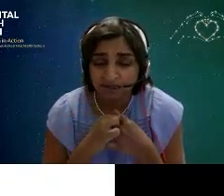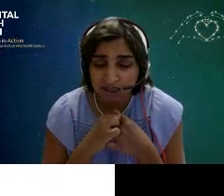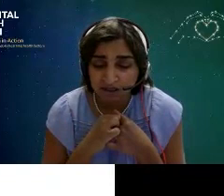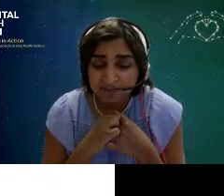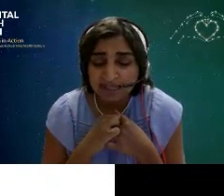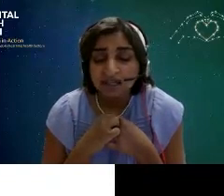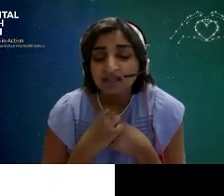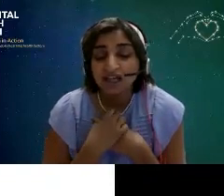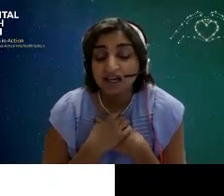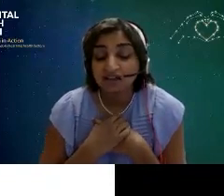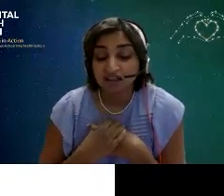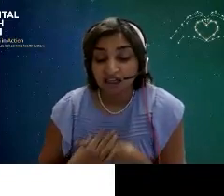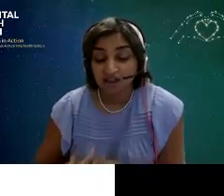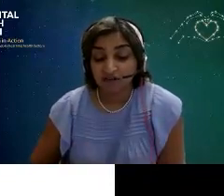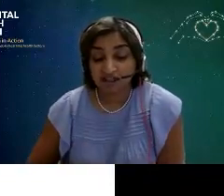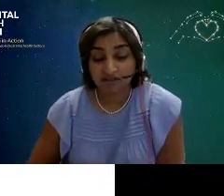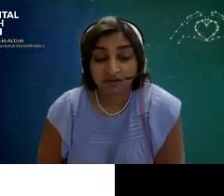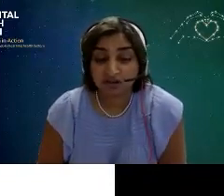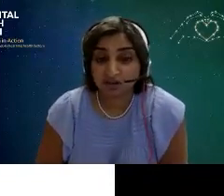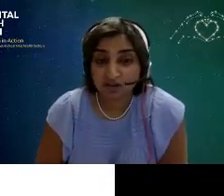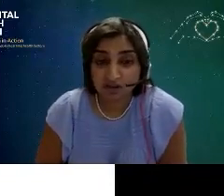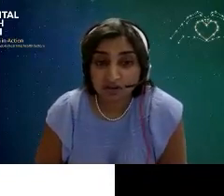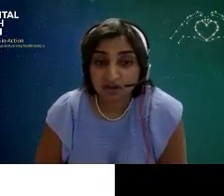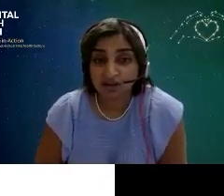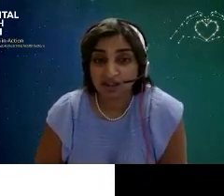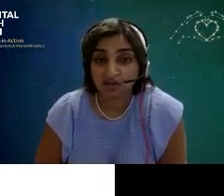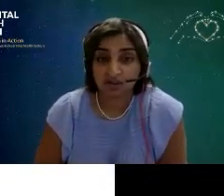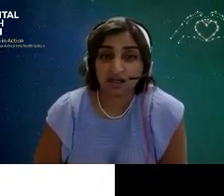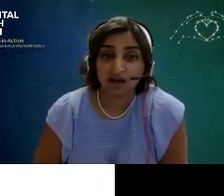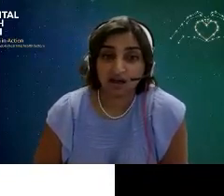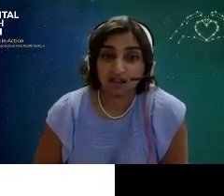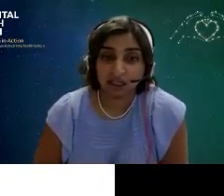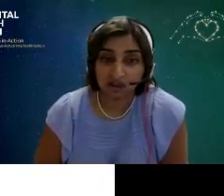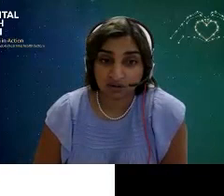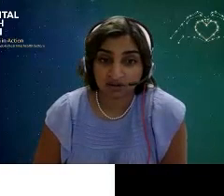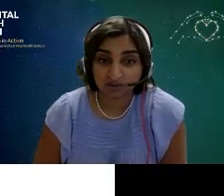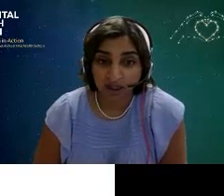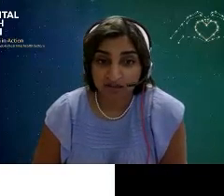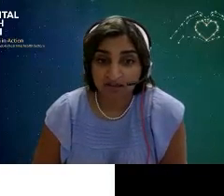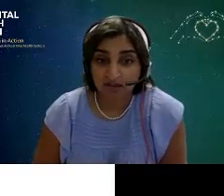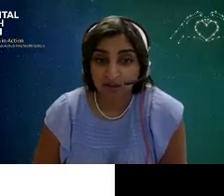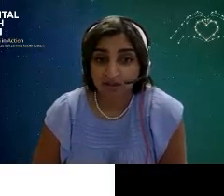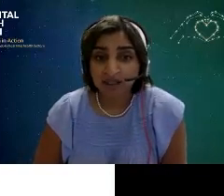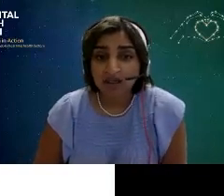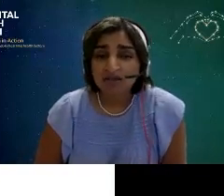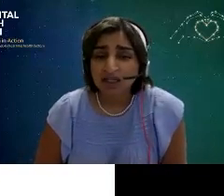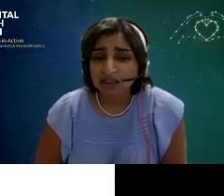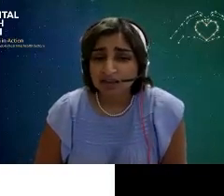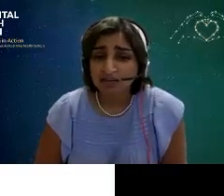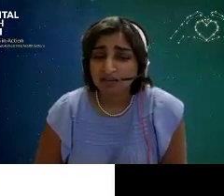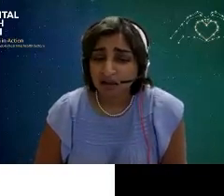from their symptoms that they find it difficult to go to school, they don't engage with their friends, and so on.